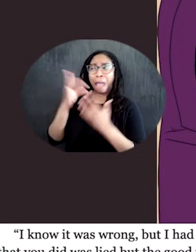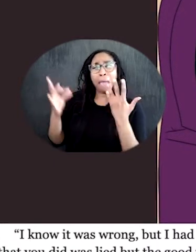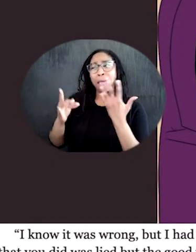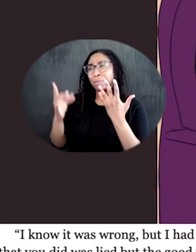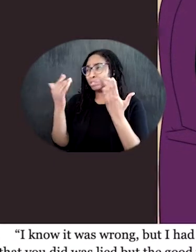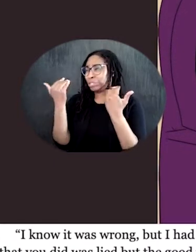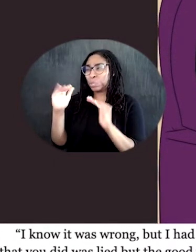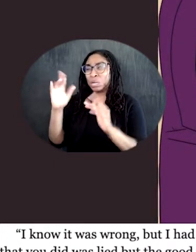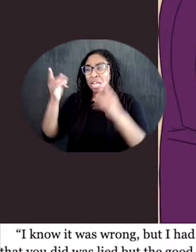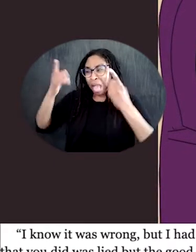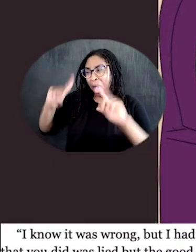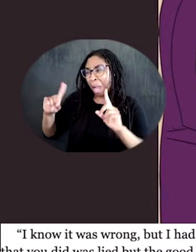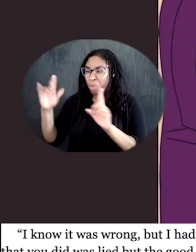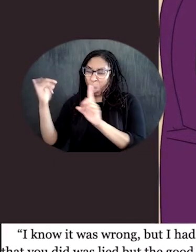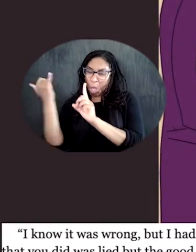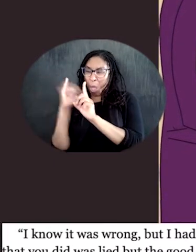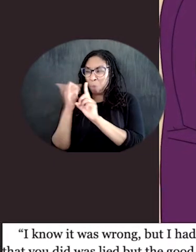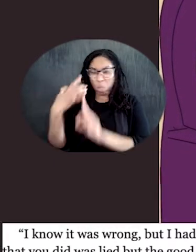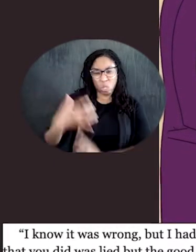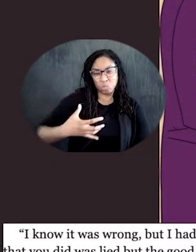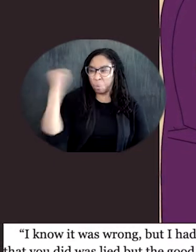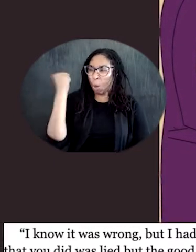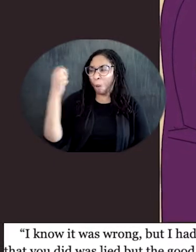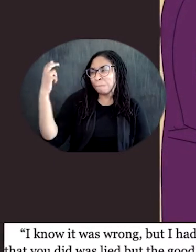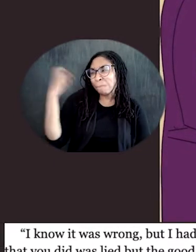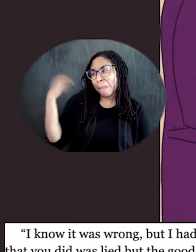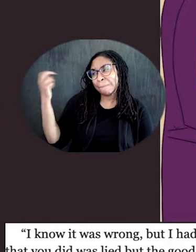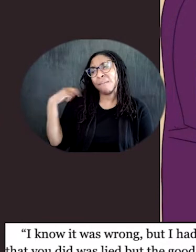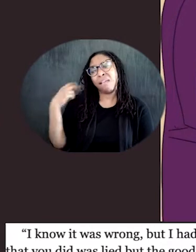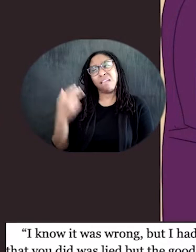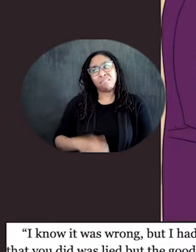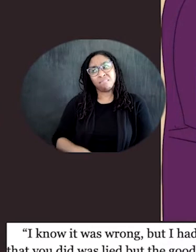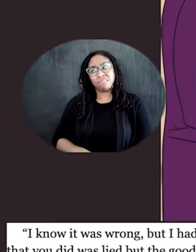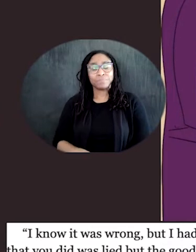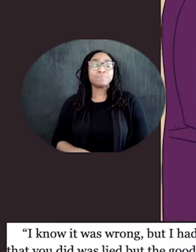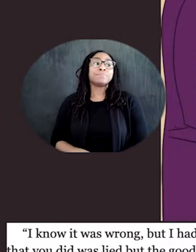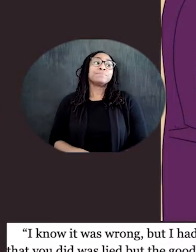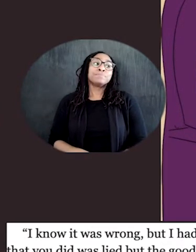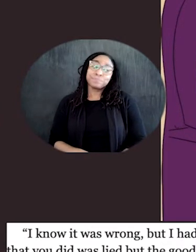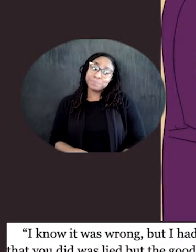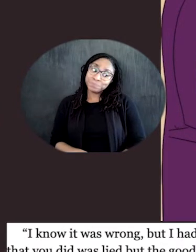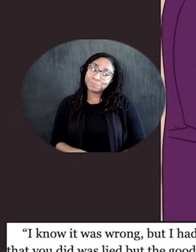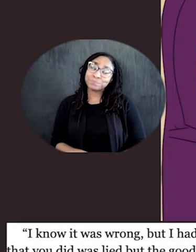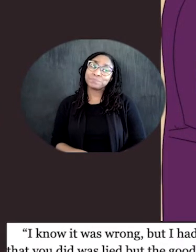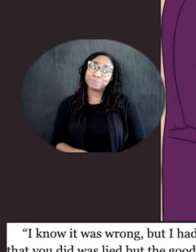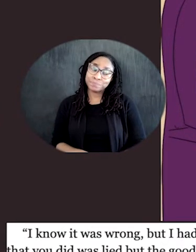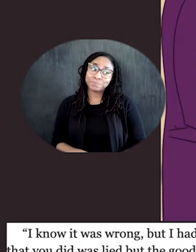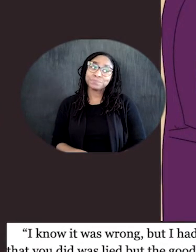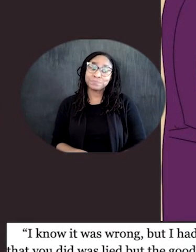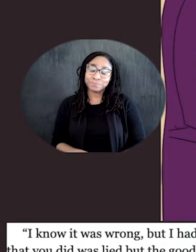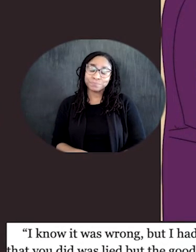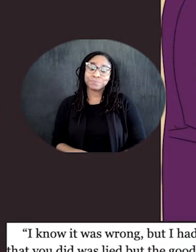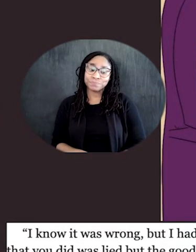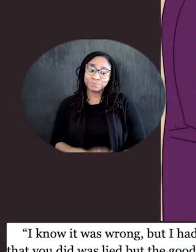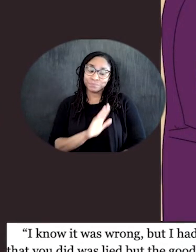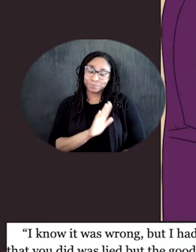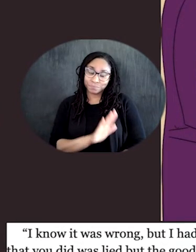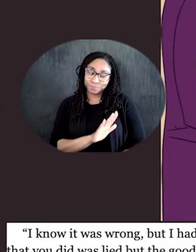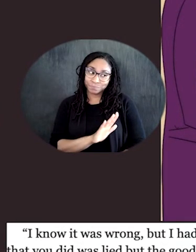no choice. A bully stole her backpack." Her mom responds,